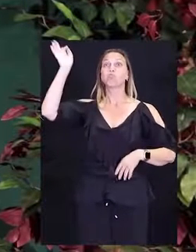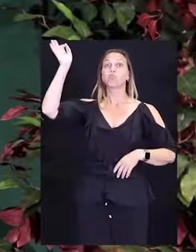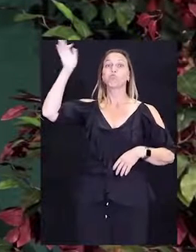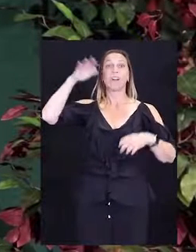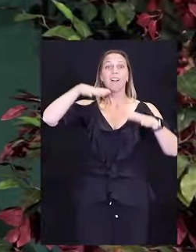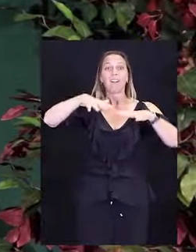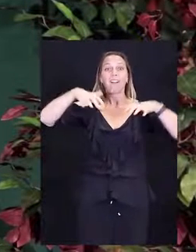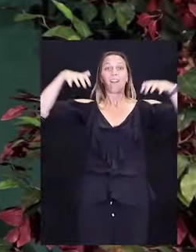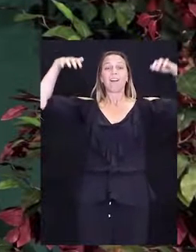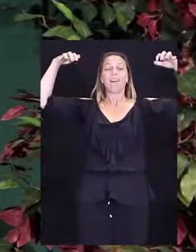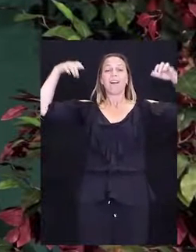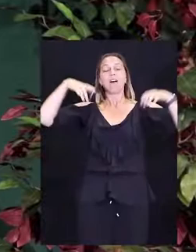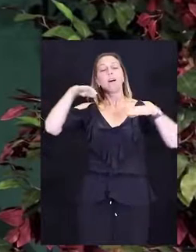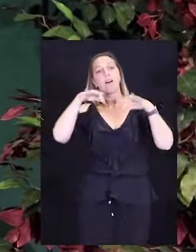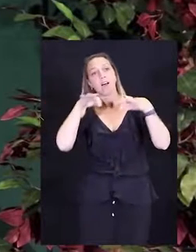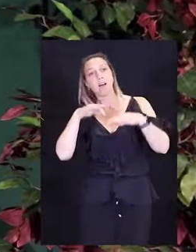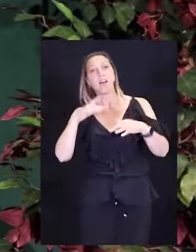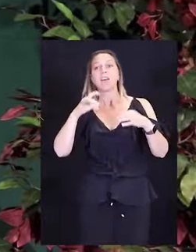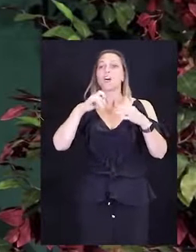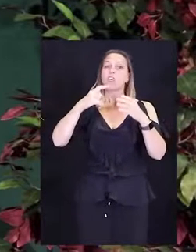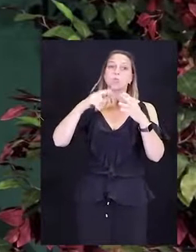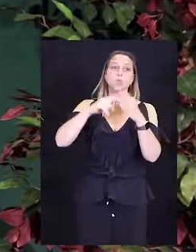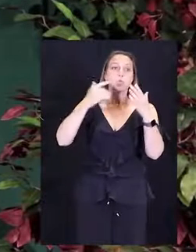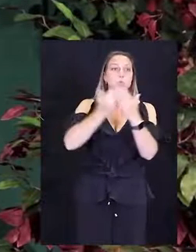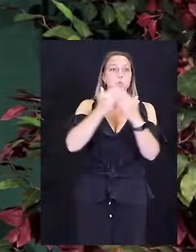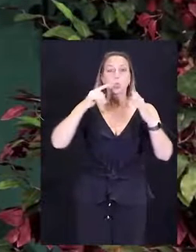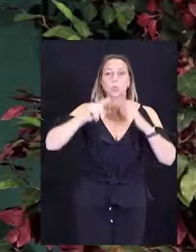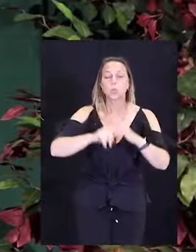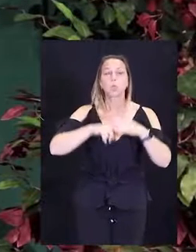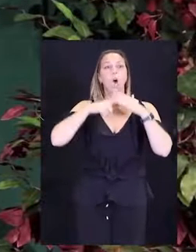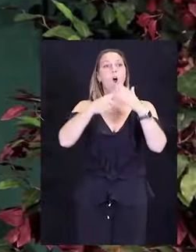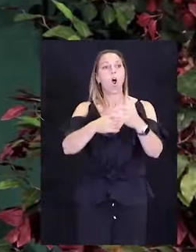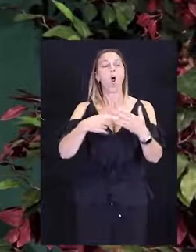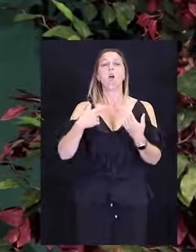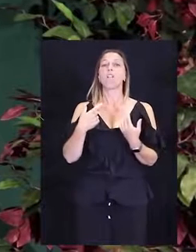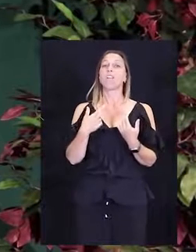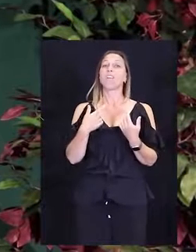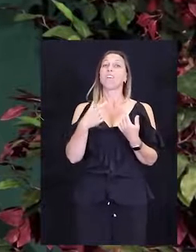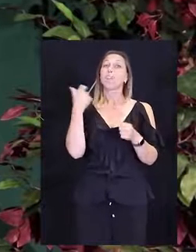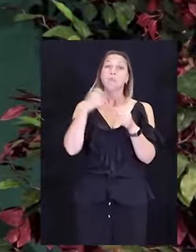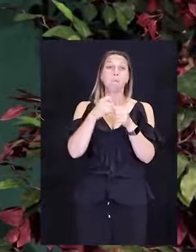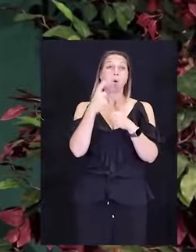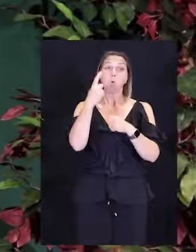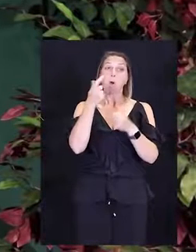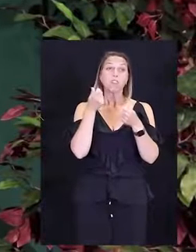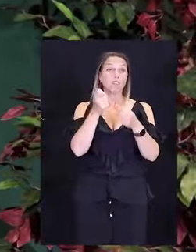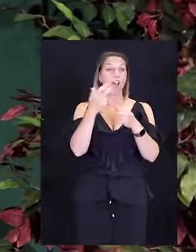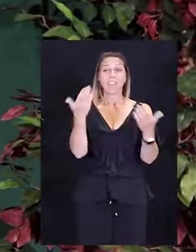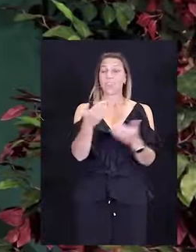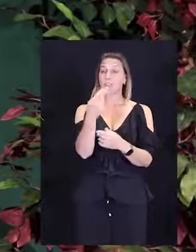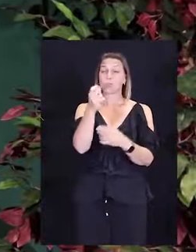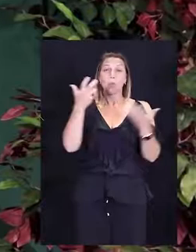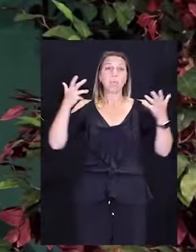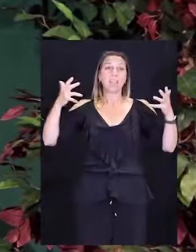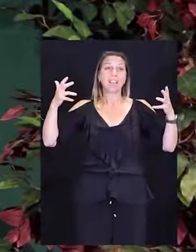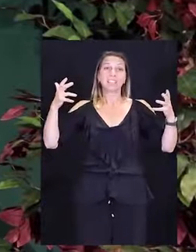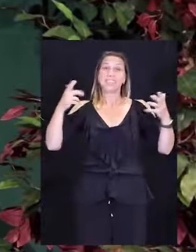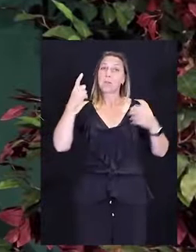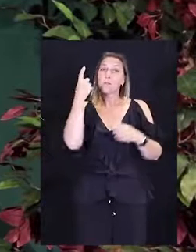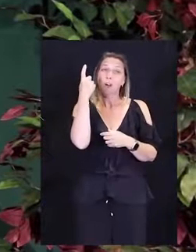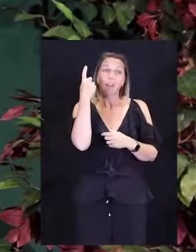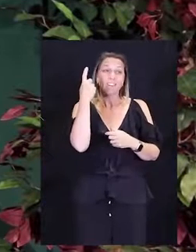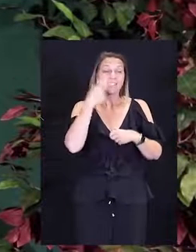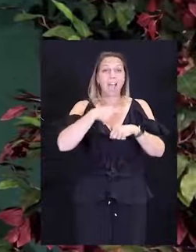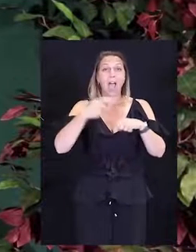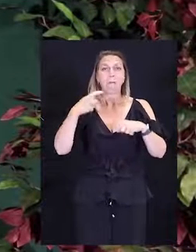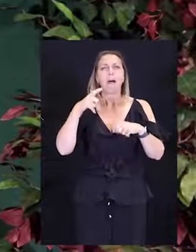get out of the next 4 years exactly what you put into it. You get one shot at high school. So I hope you feel